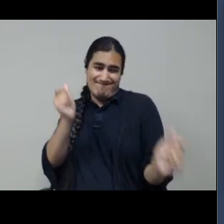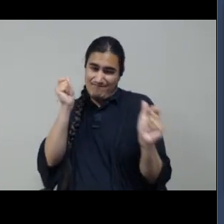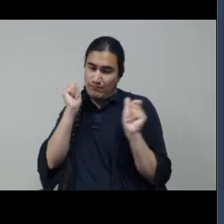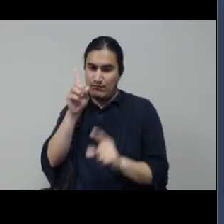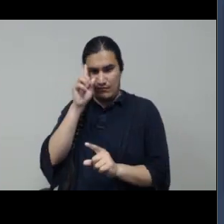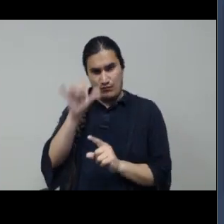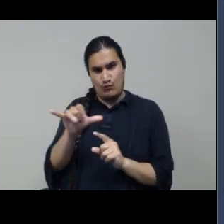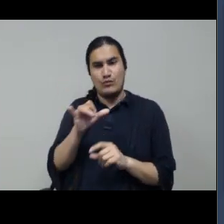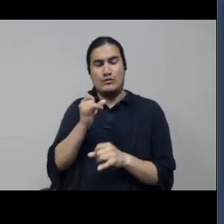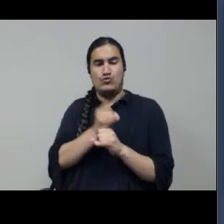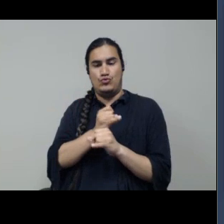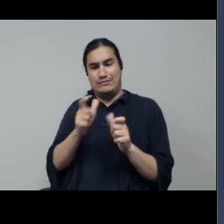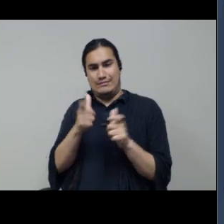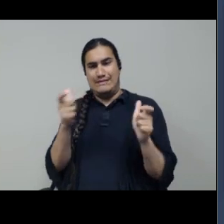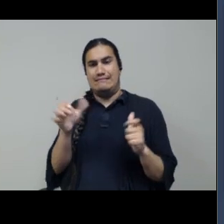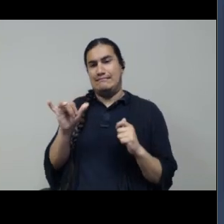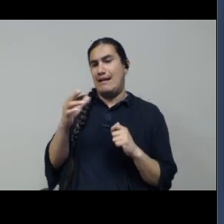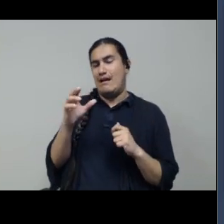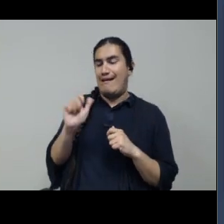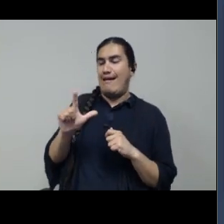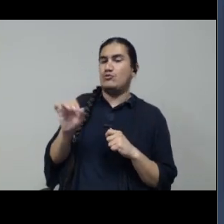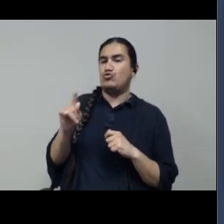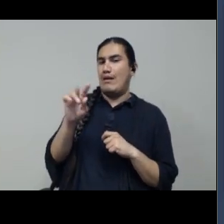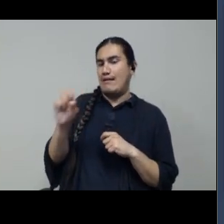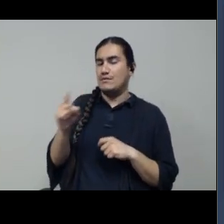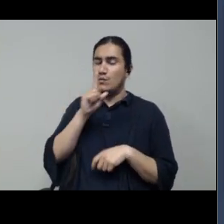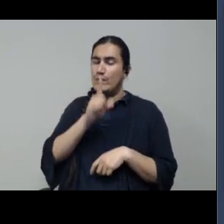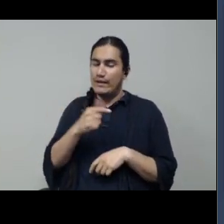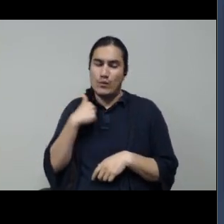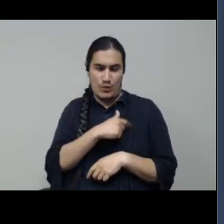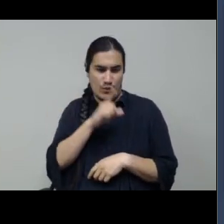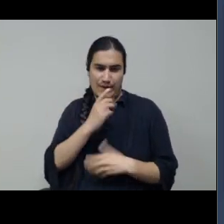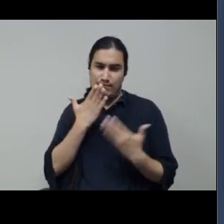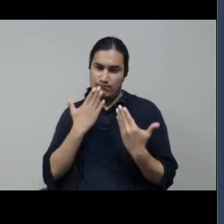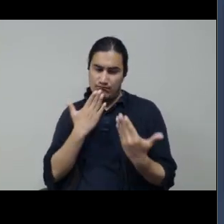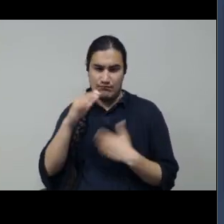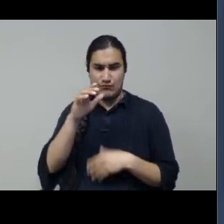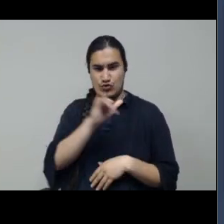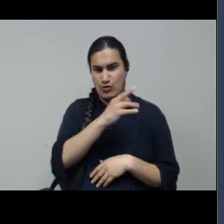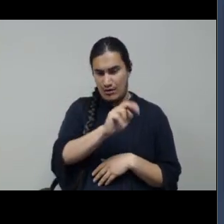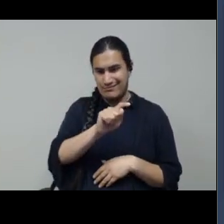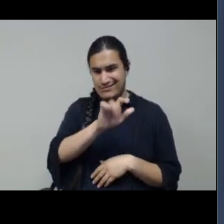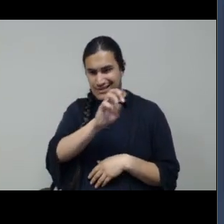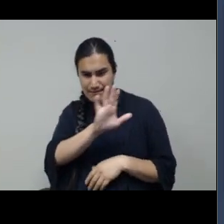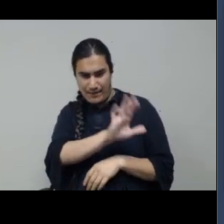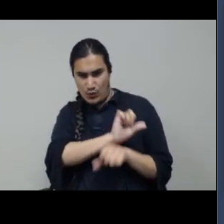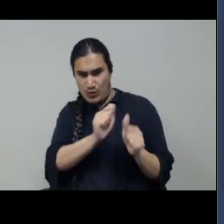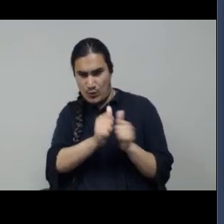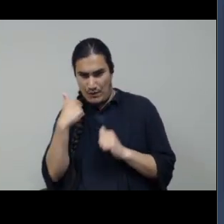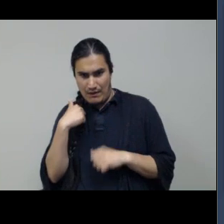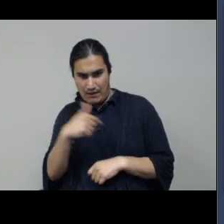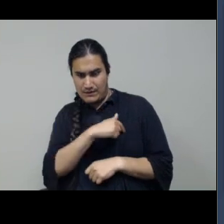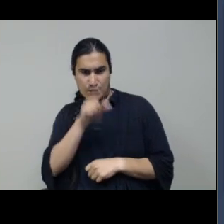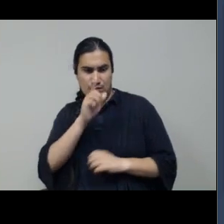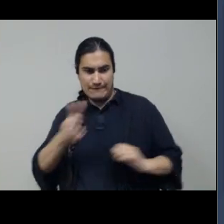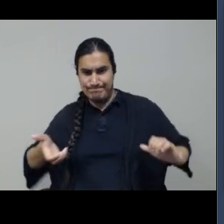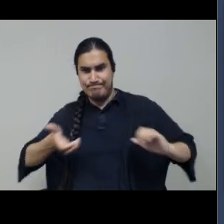as Caltrans. So just wanted to say we're very grateful for John and Tim's work with us. It was very